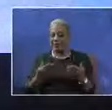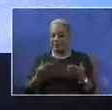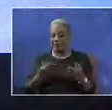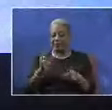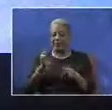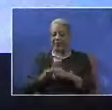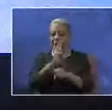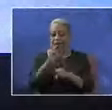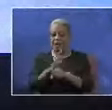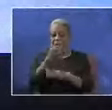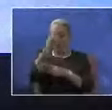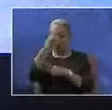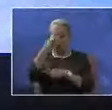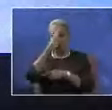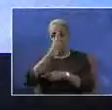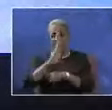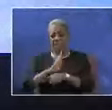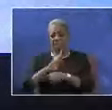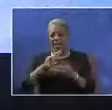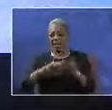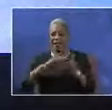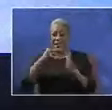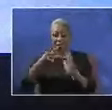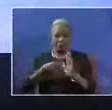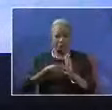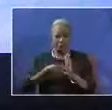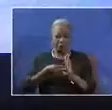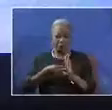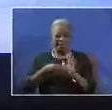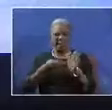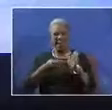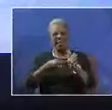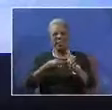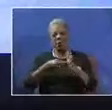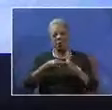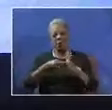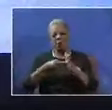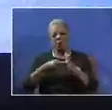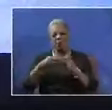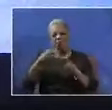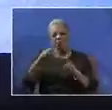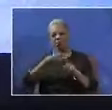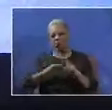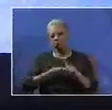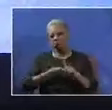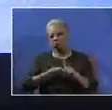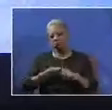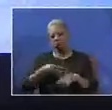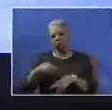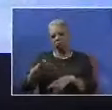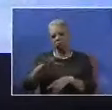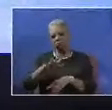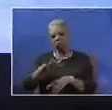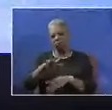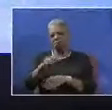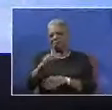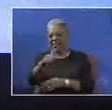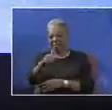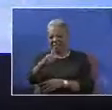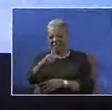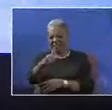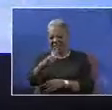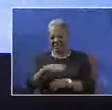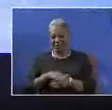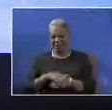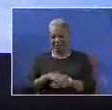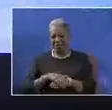purposes. And it took 10 months. They went from Dan way up in the north to